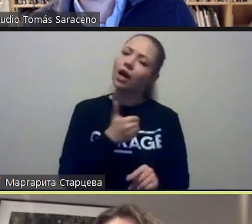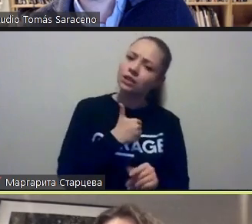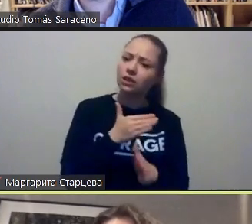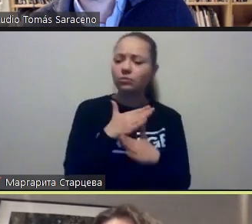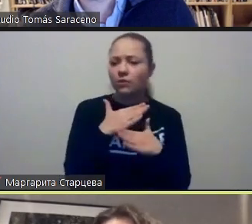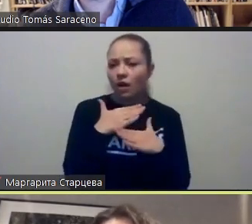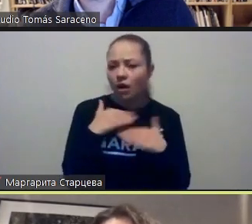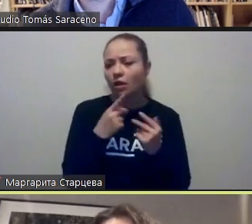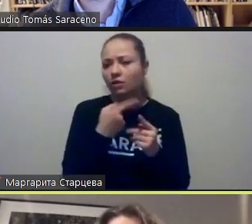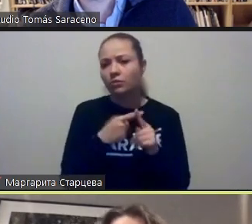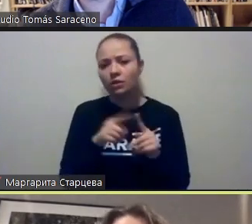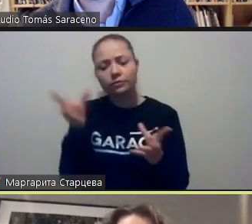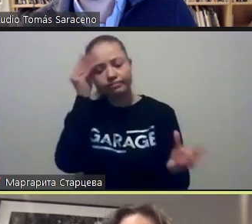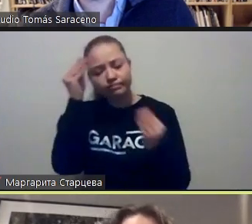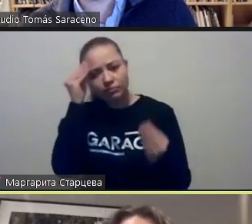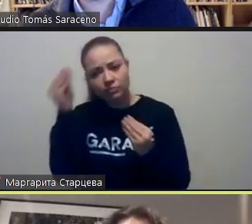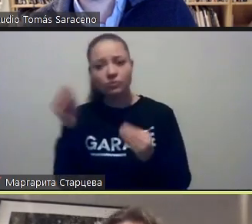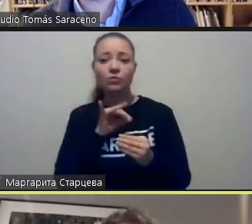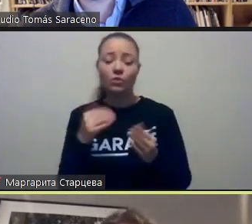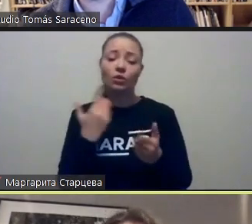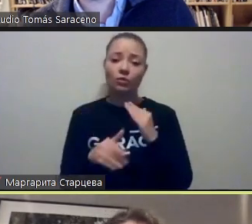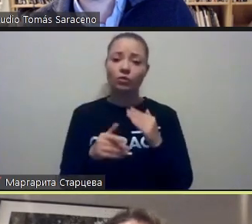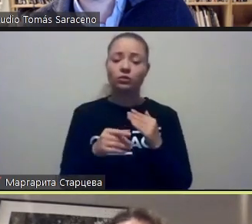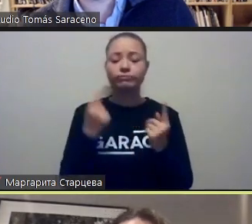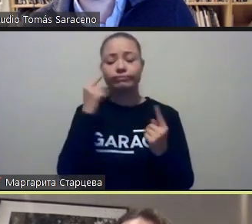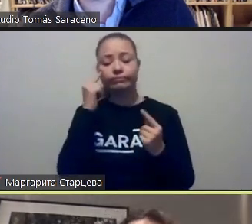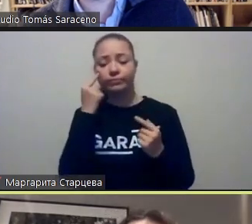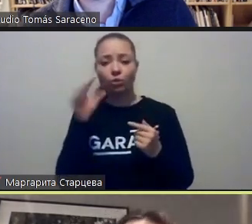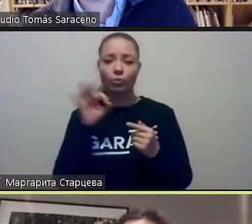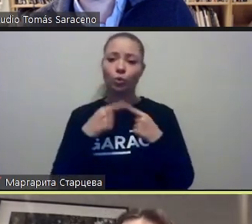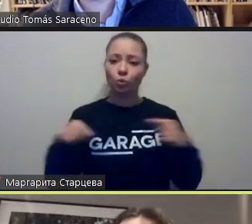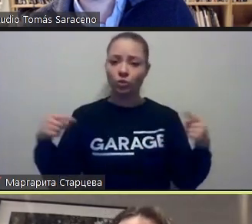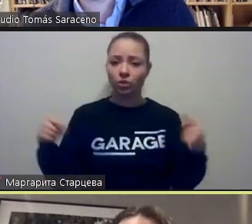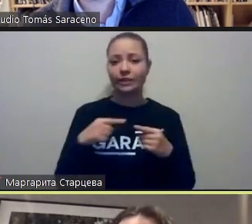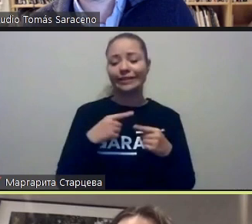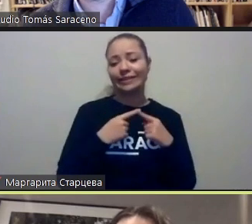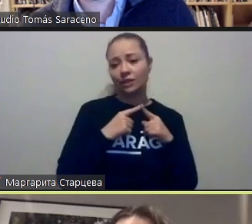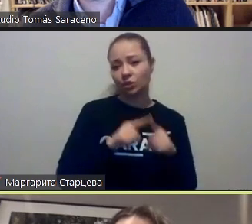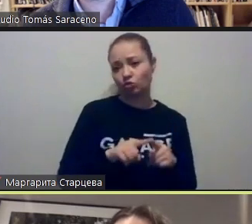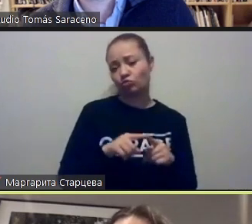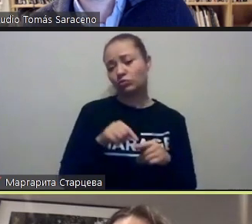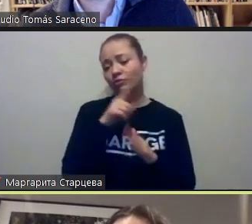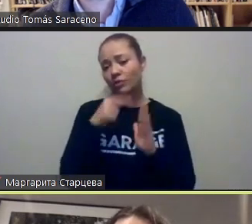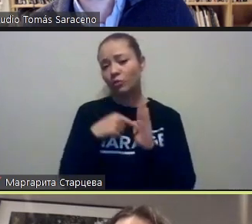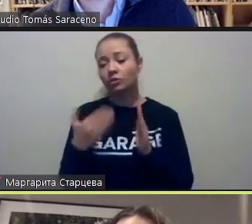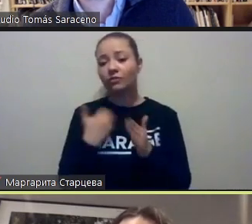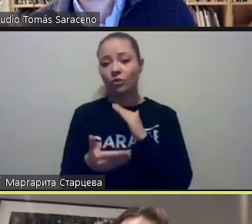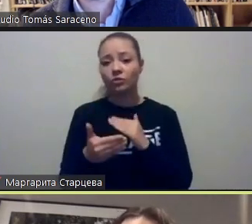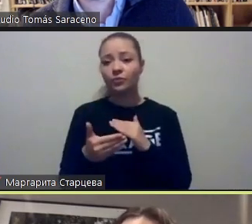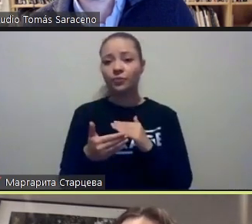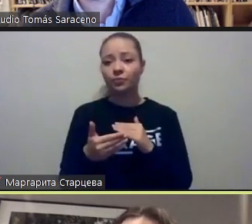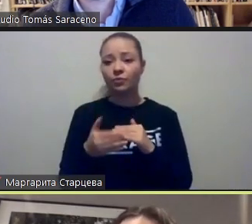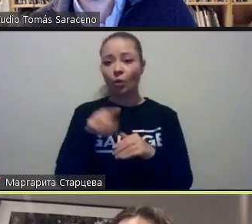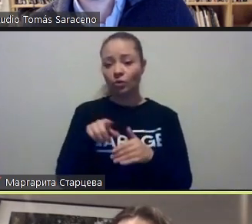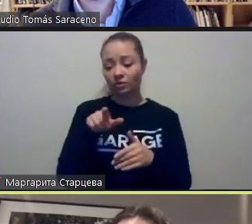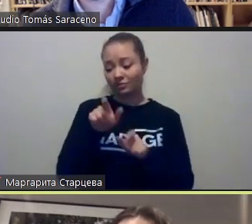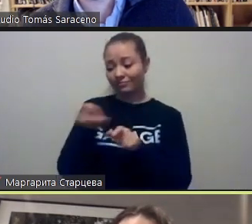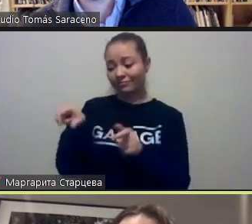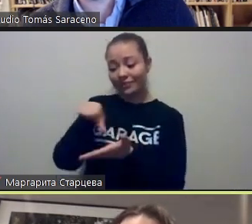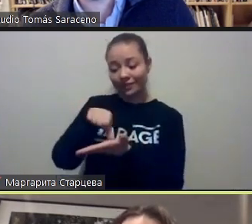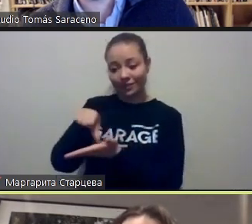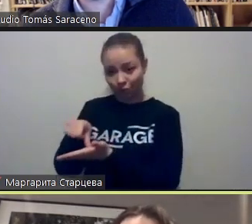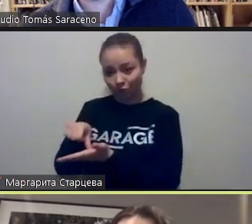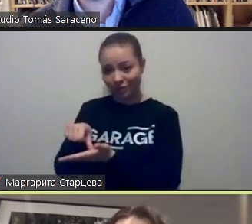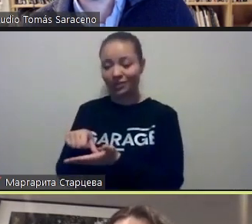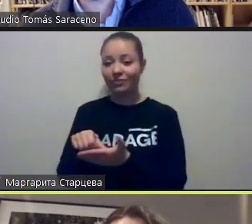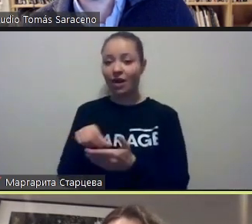us into Aerocene, and we were discussing also technology that has to do with this concept. And